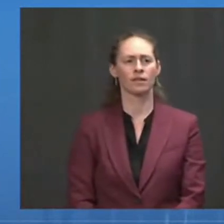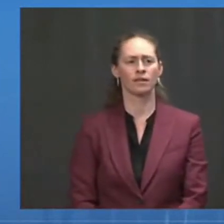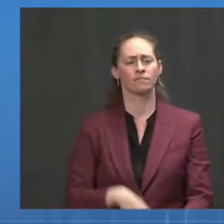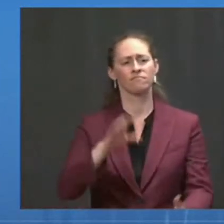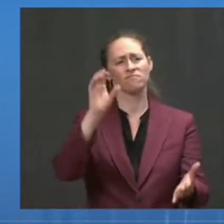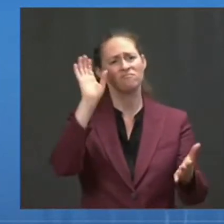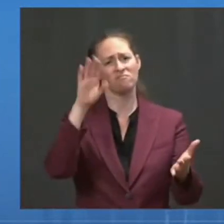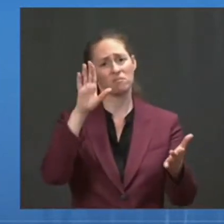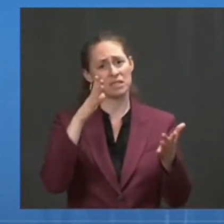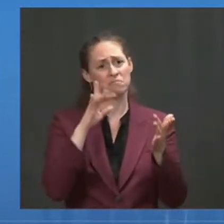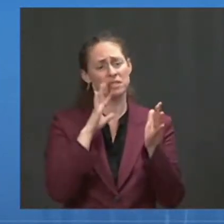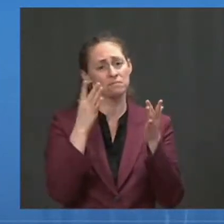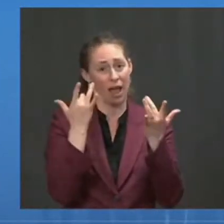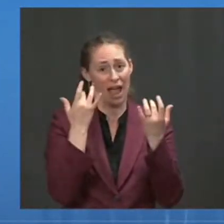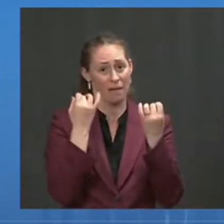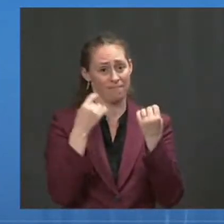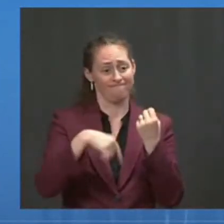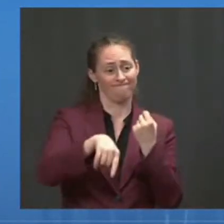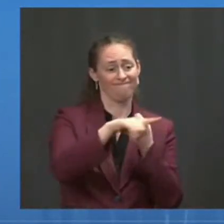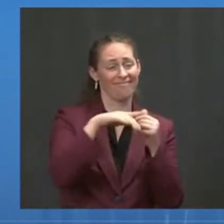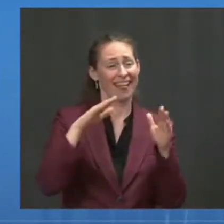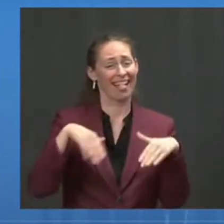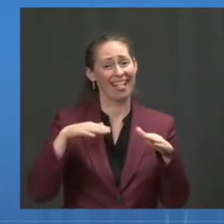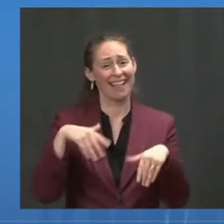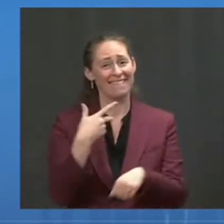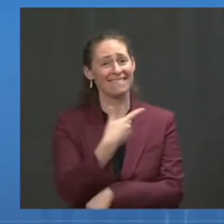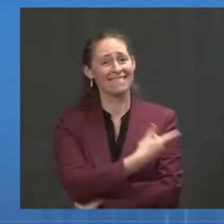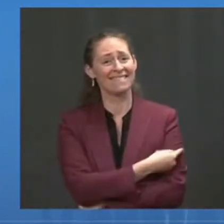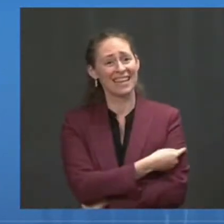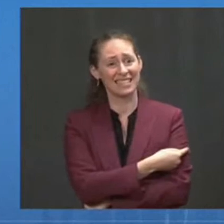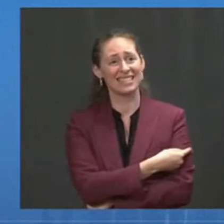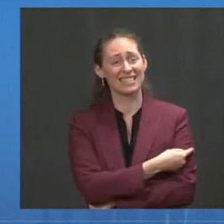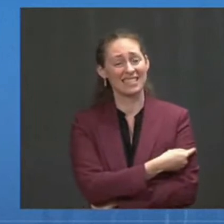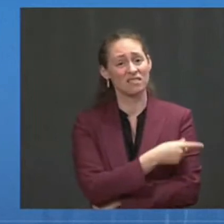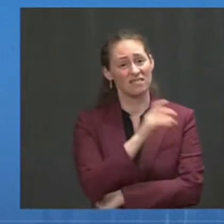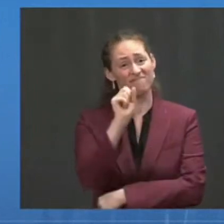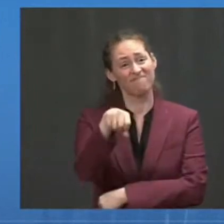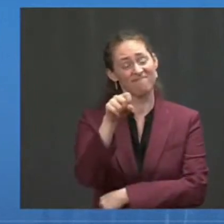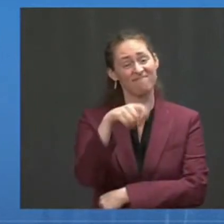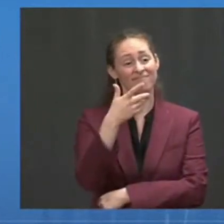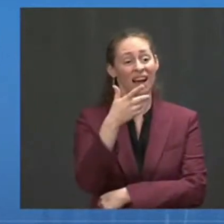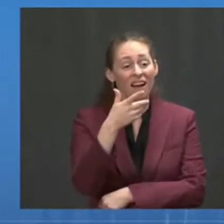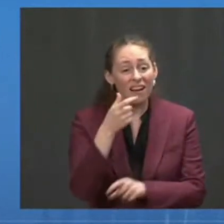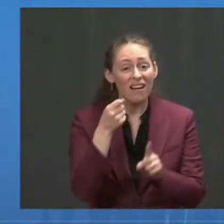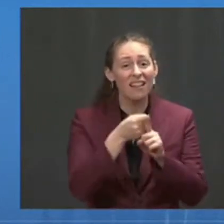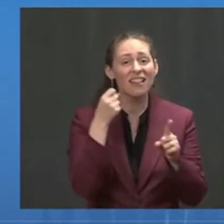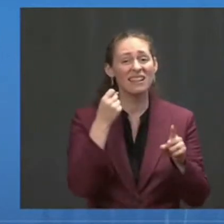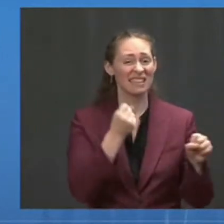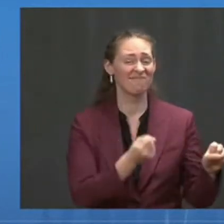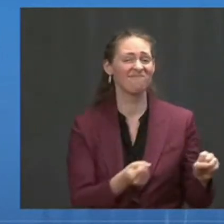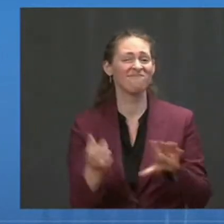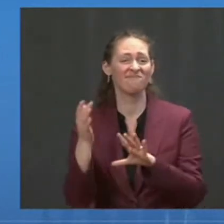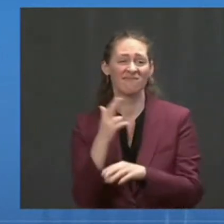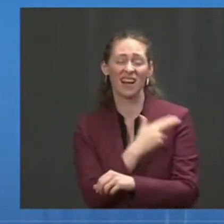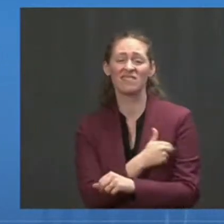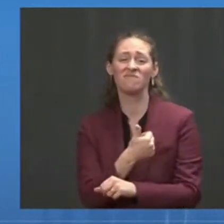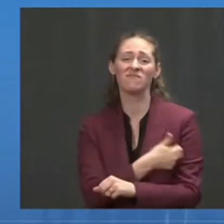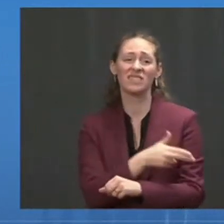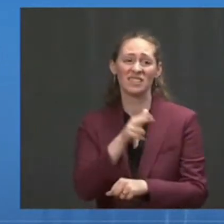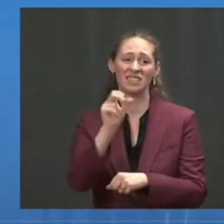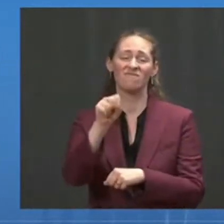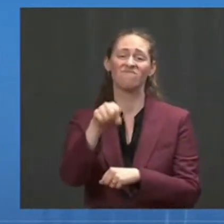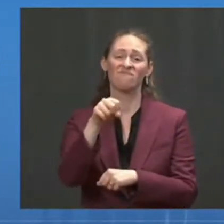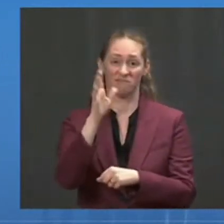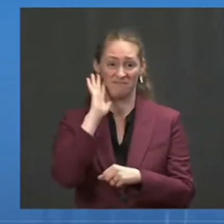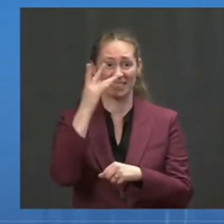certain percentage of children will require hospitalization. So quantitatively, you will see more children in the